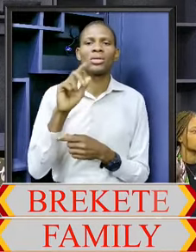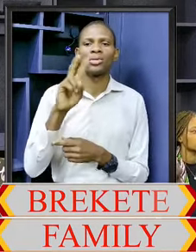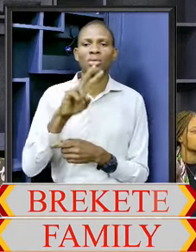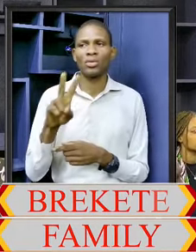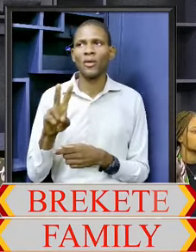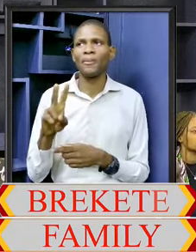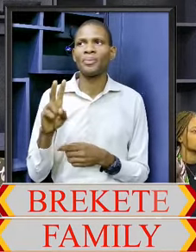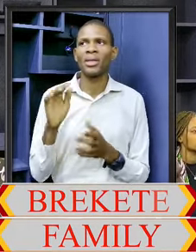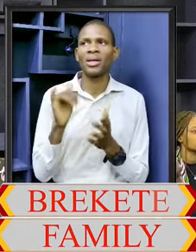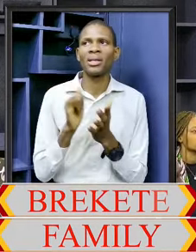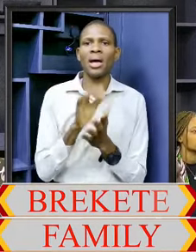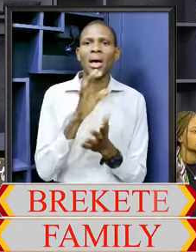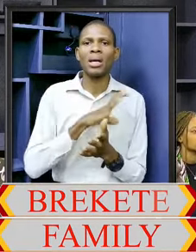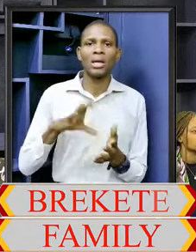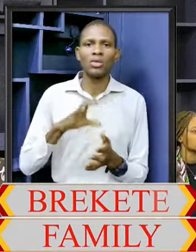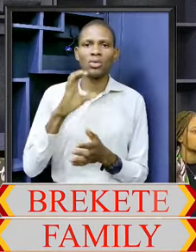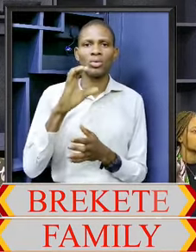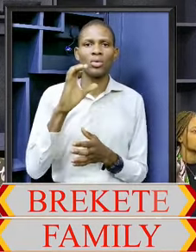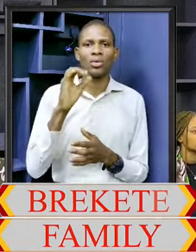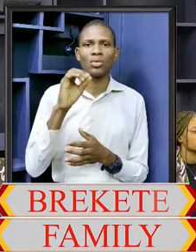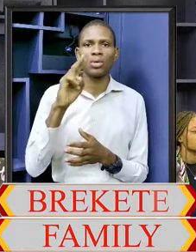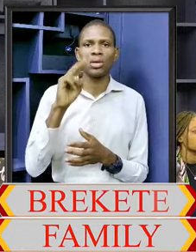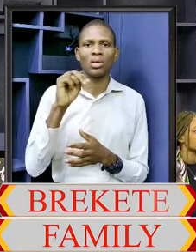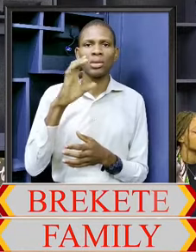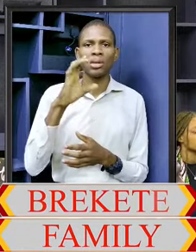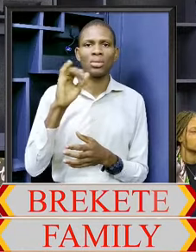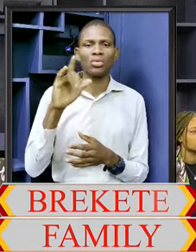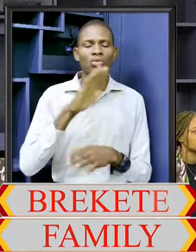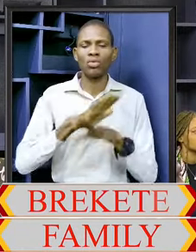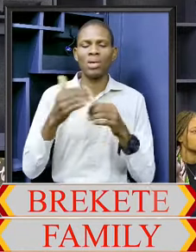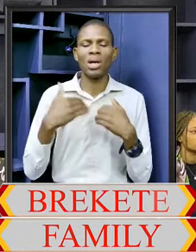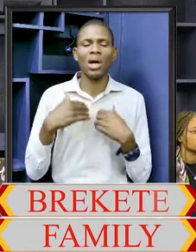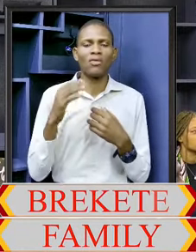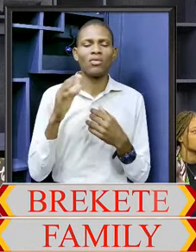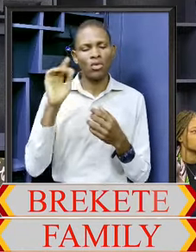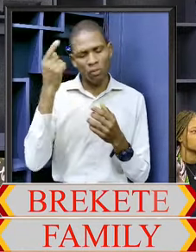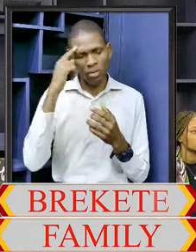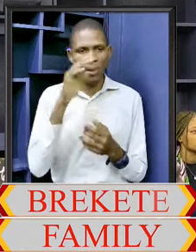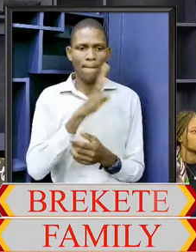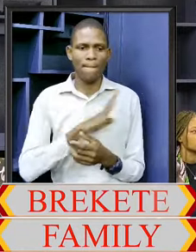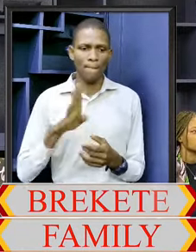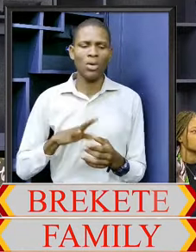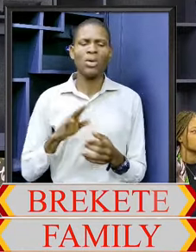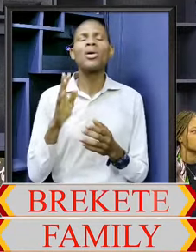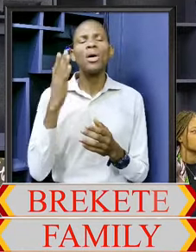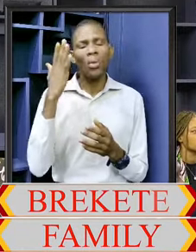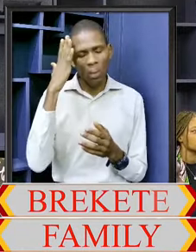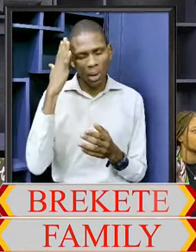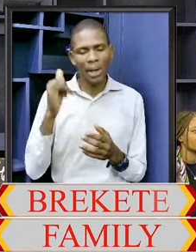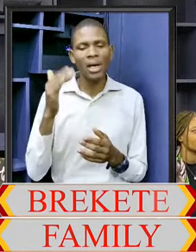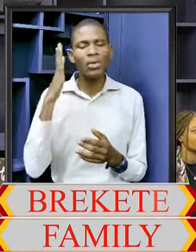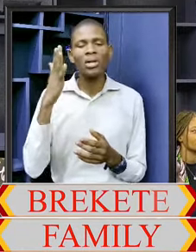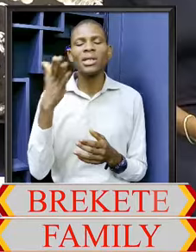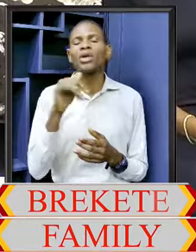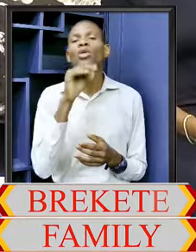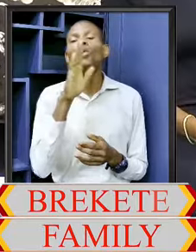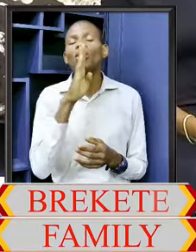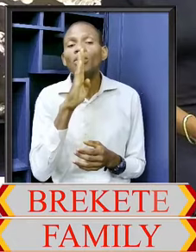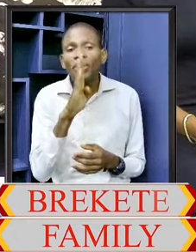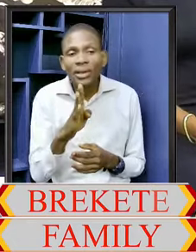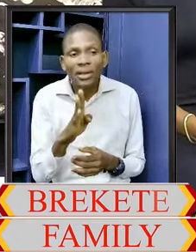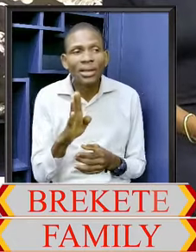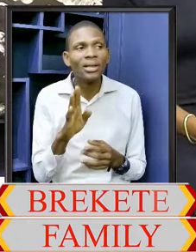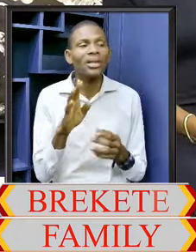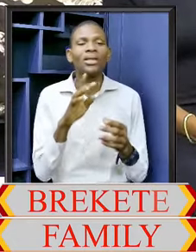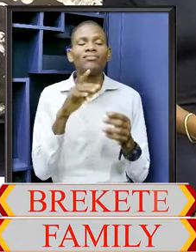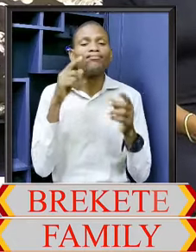2022, that council no get governing board. So why quacking you no go there everywhere? No. Kai, this man,